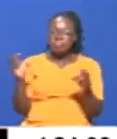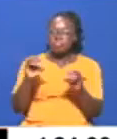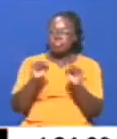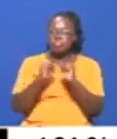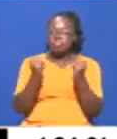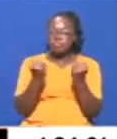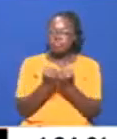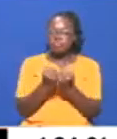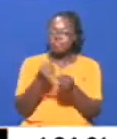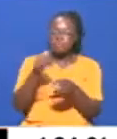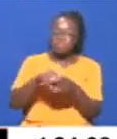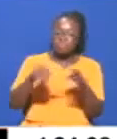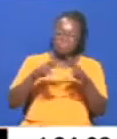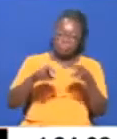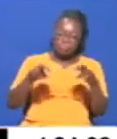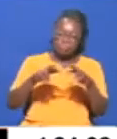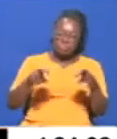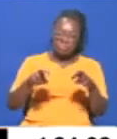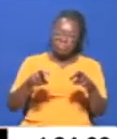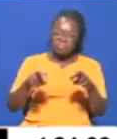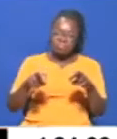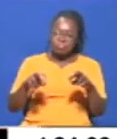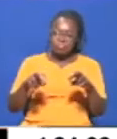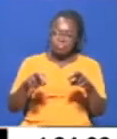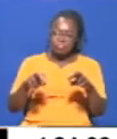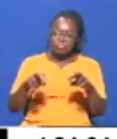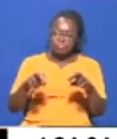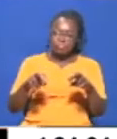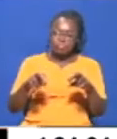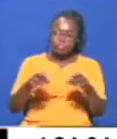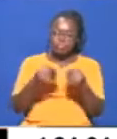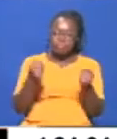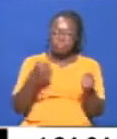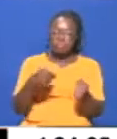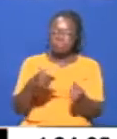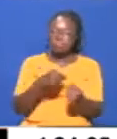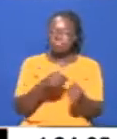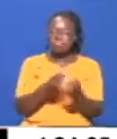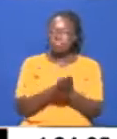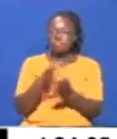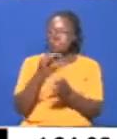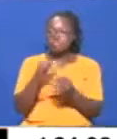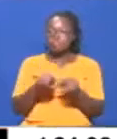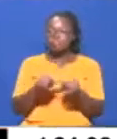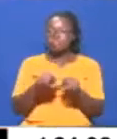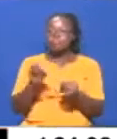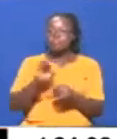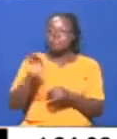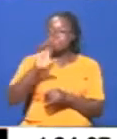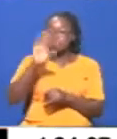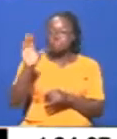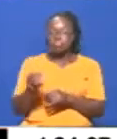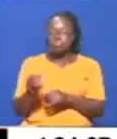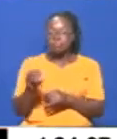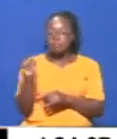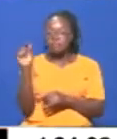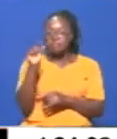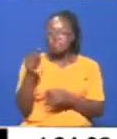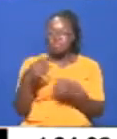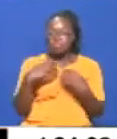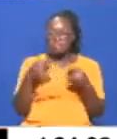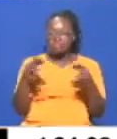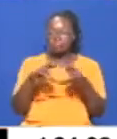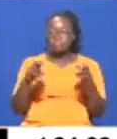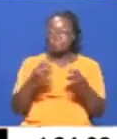invest in research that addresses our priorities. They were speaking on the ongoing East African Hybrid Regional Health Research and